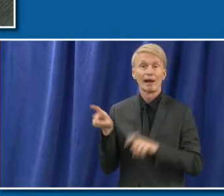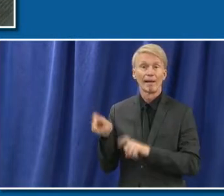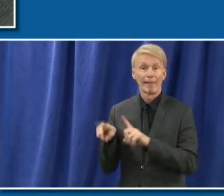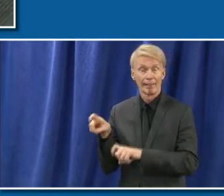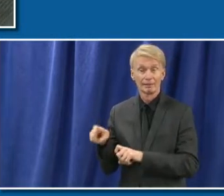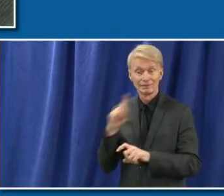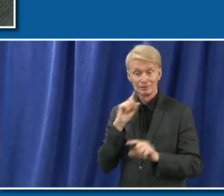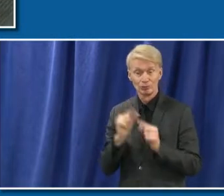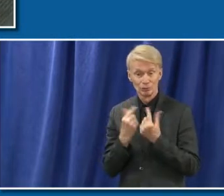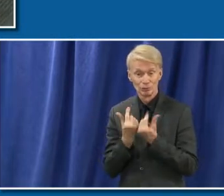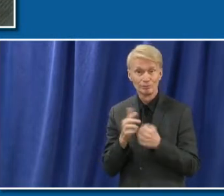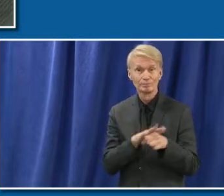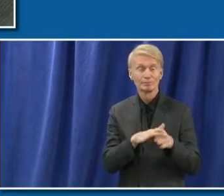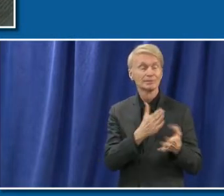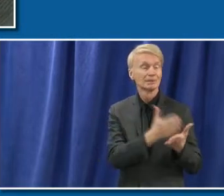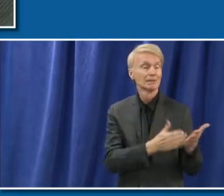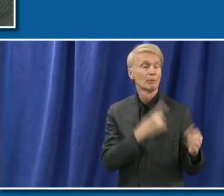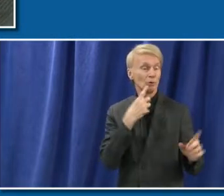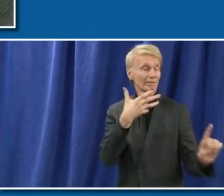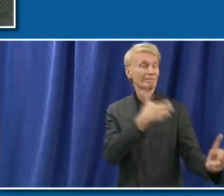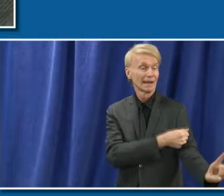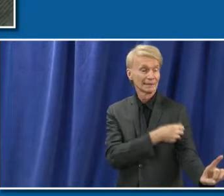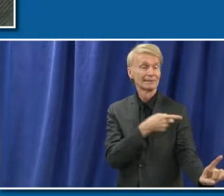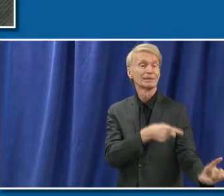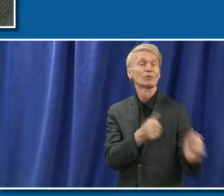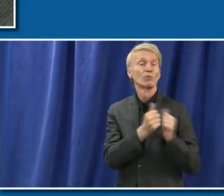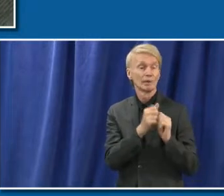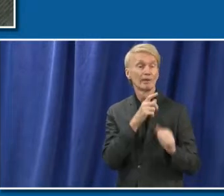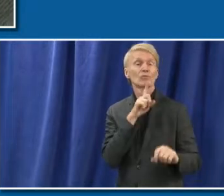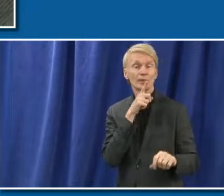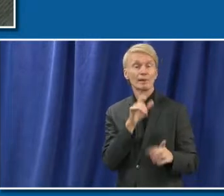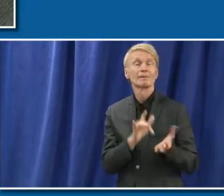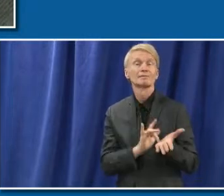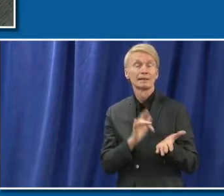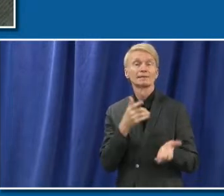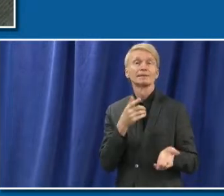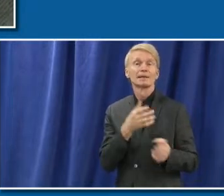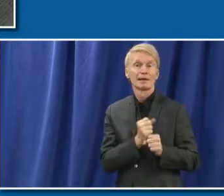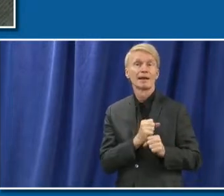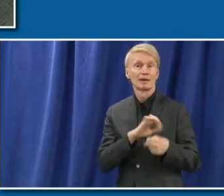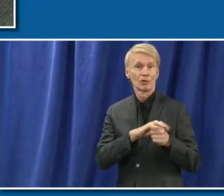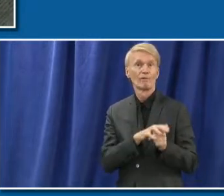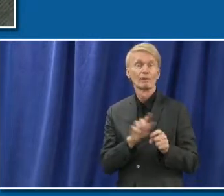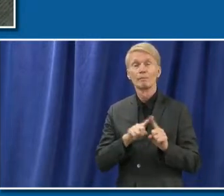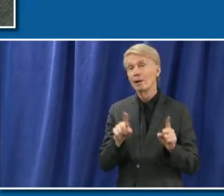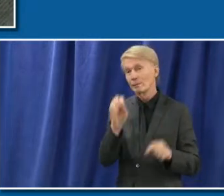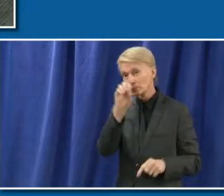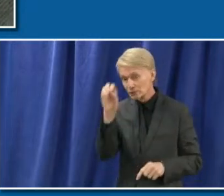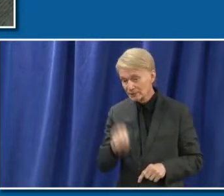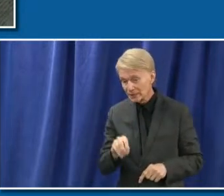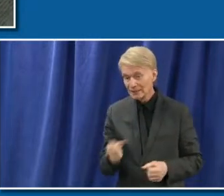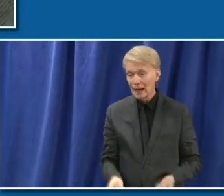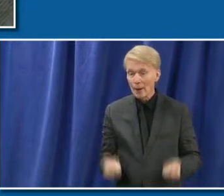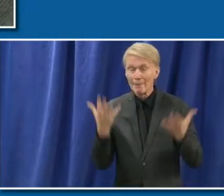some people who got the vaccine did get COVID. However, the amount of people who got the vaccine that